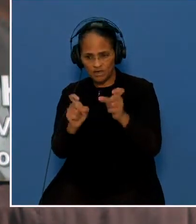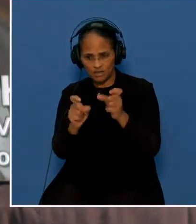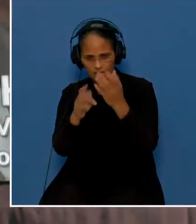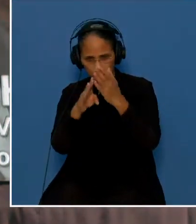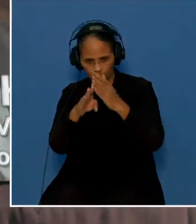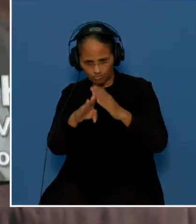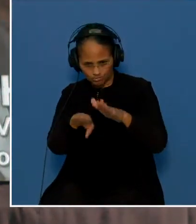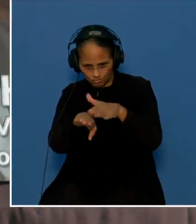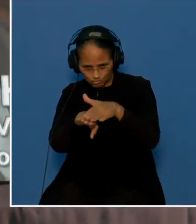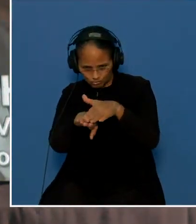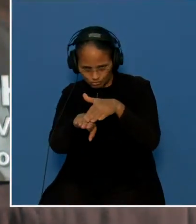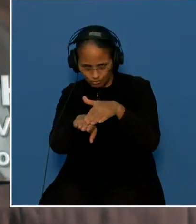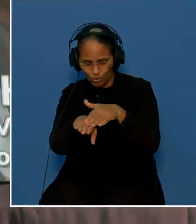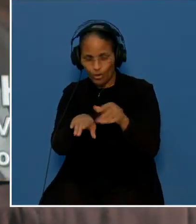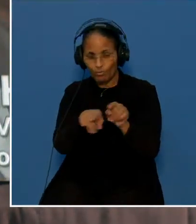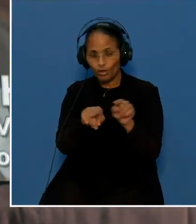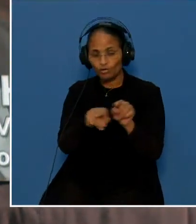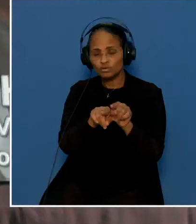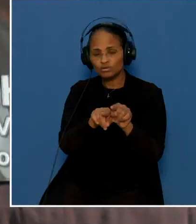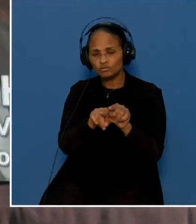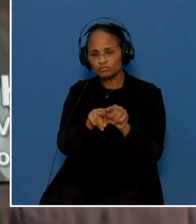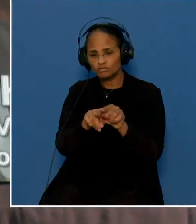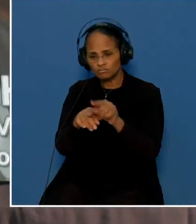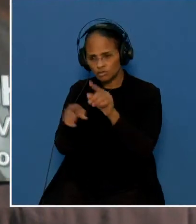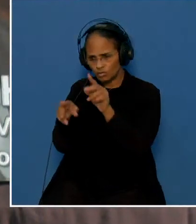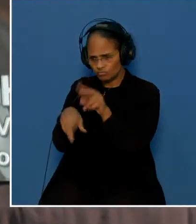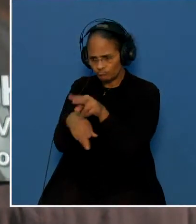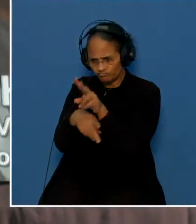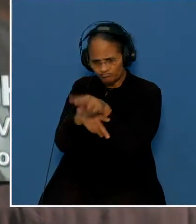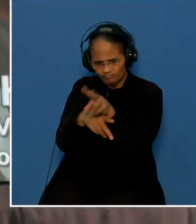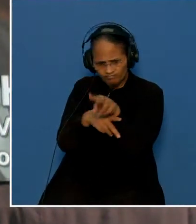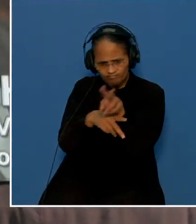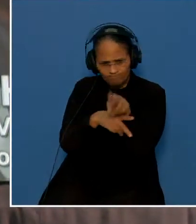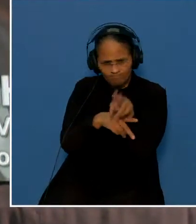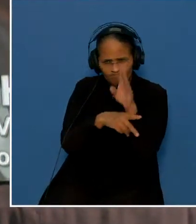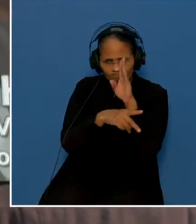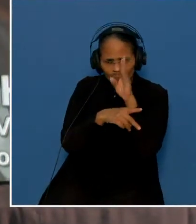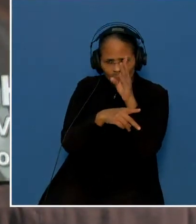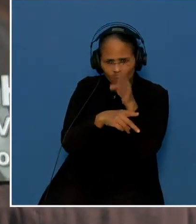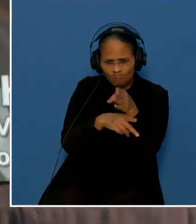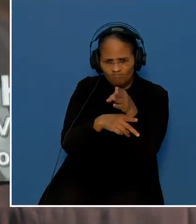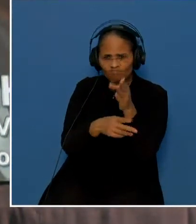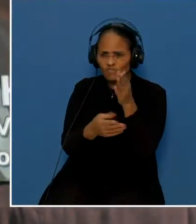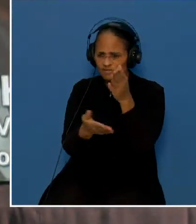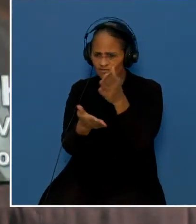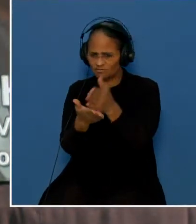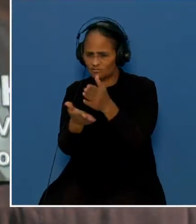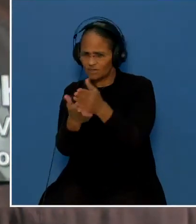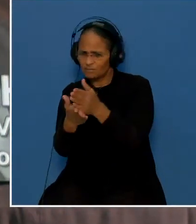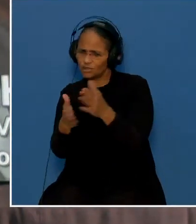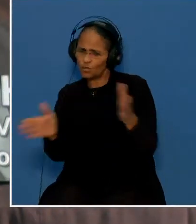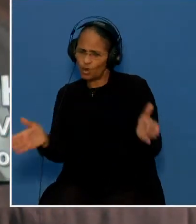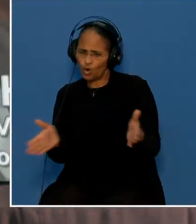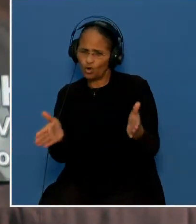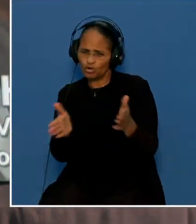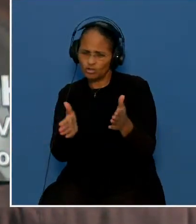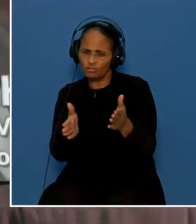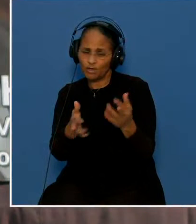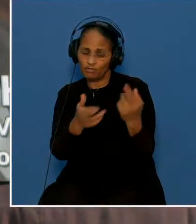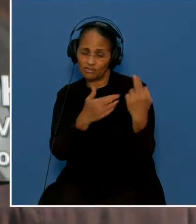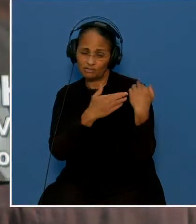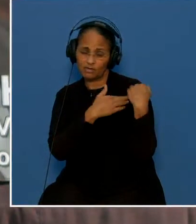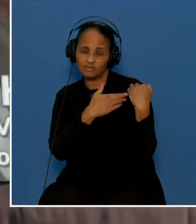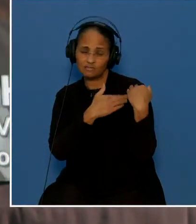They will also be conducting road sobriety checks, so again, we are encouraging you to make